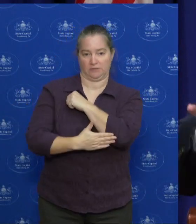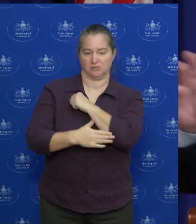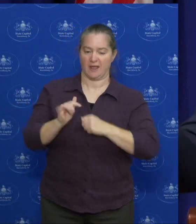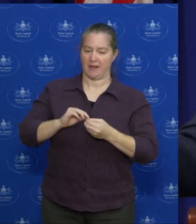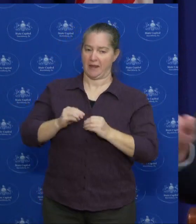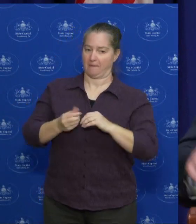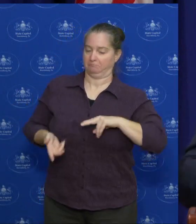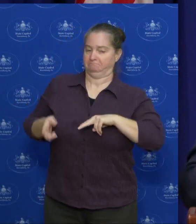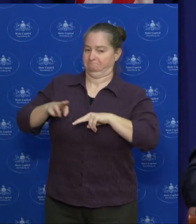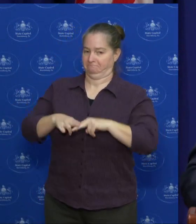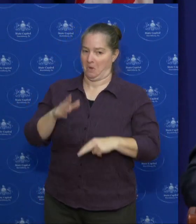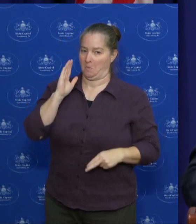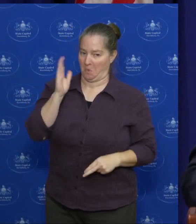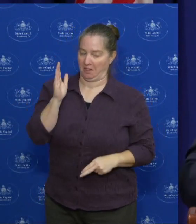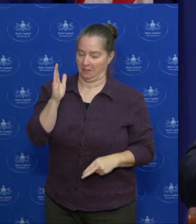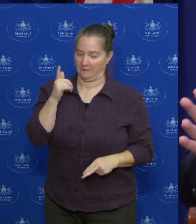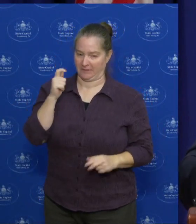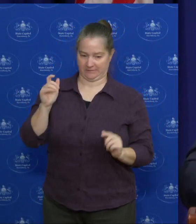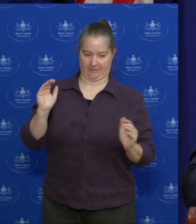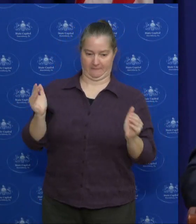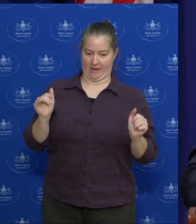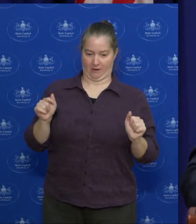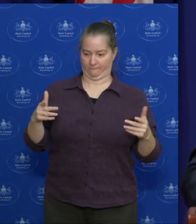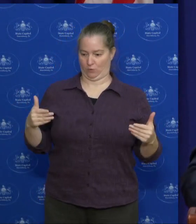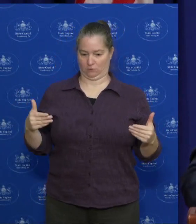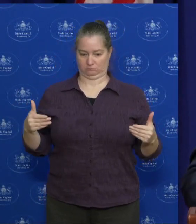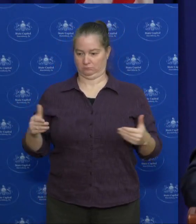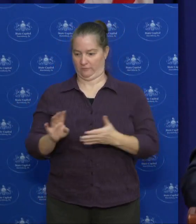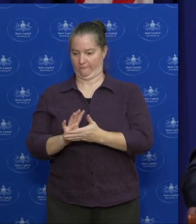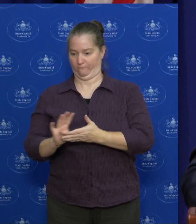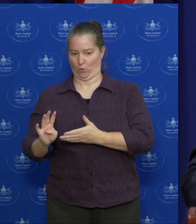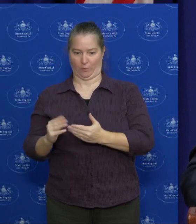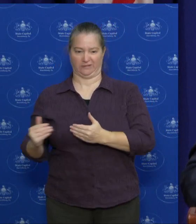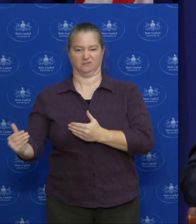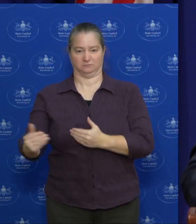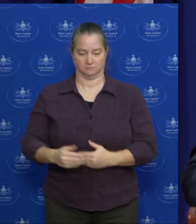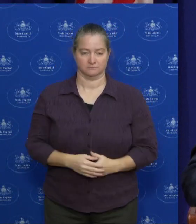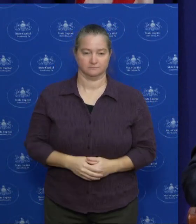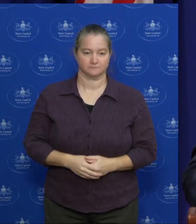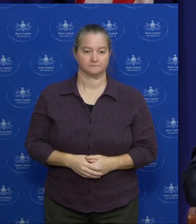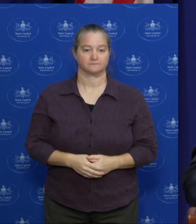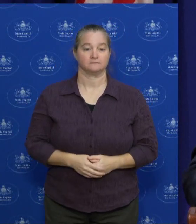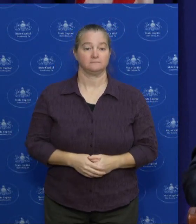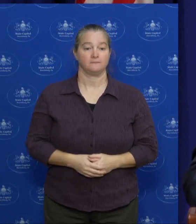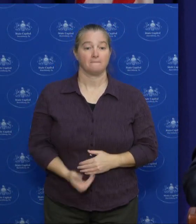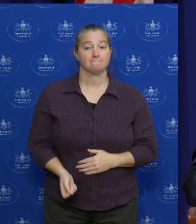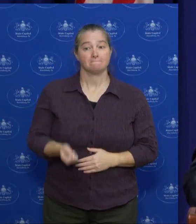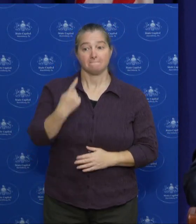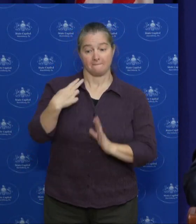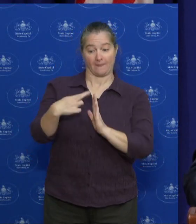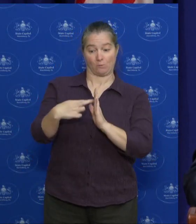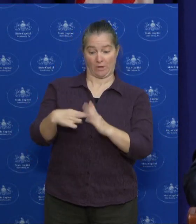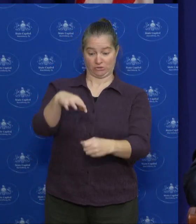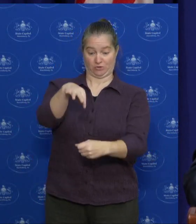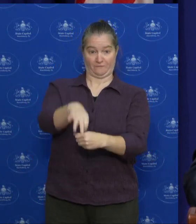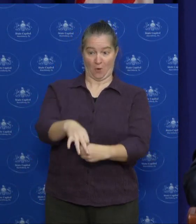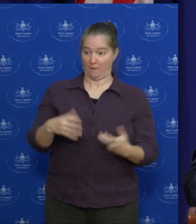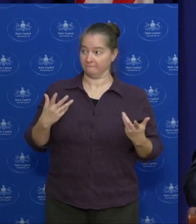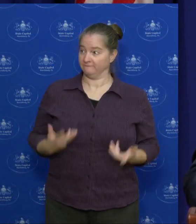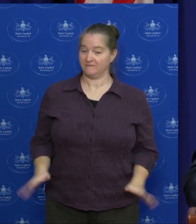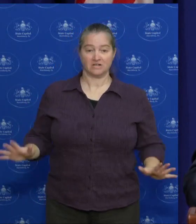higher than that when comparing to the next sort of 4 weeks ahead. But registering to vote is only the first step